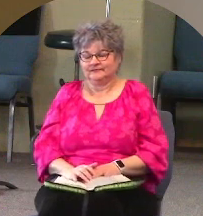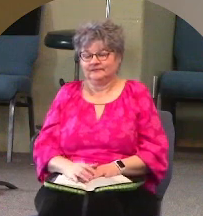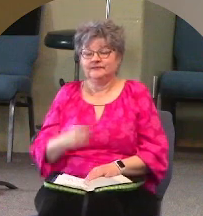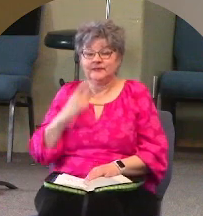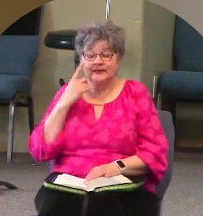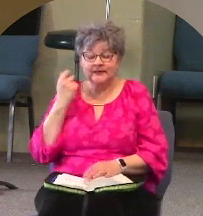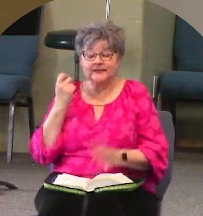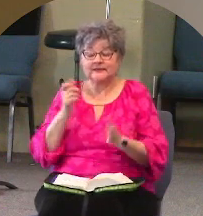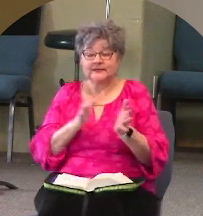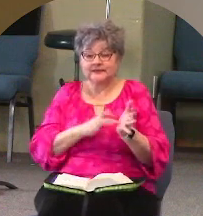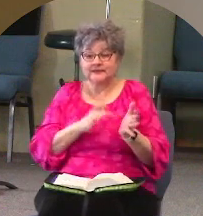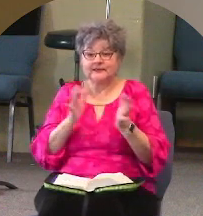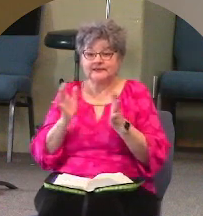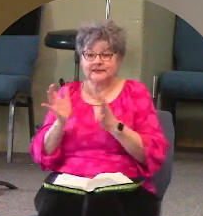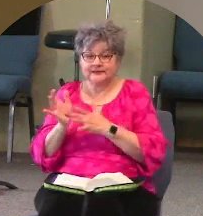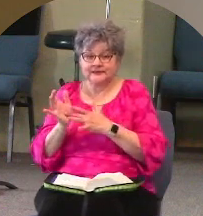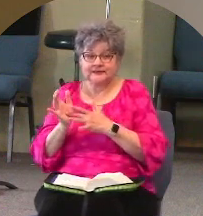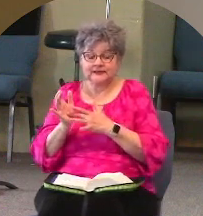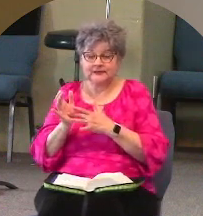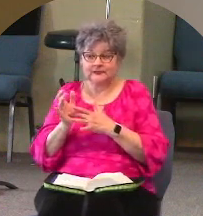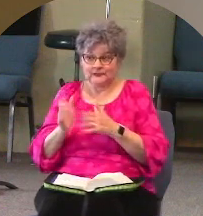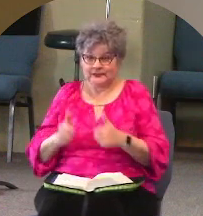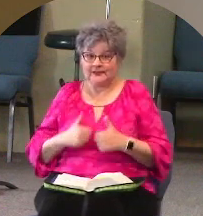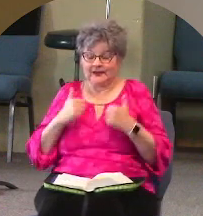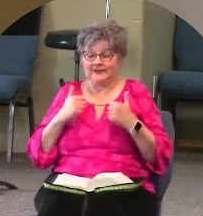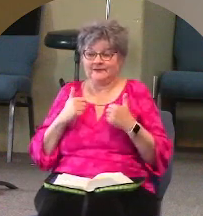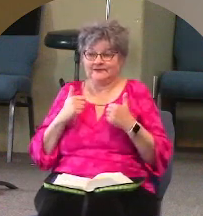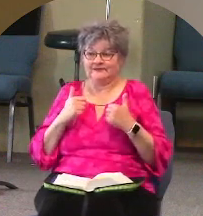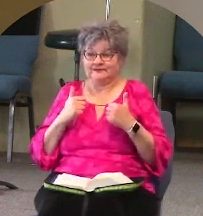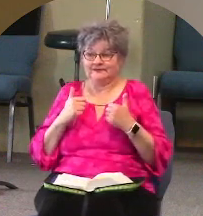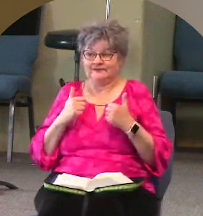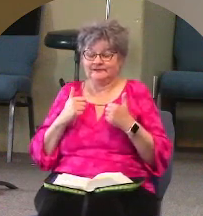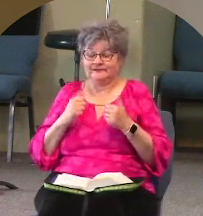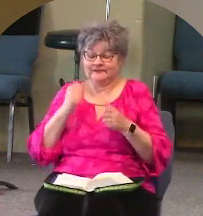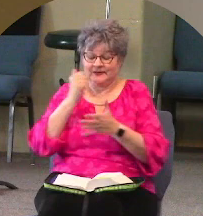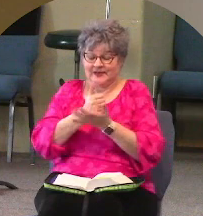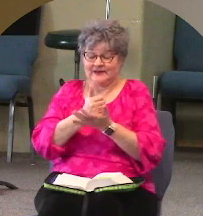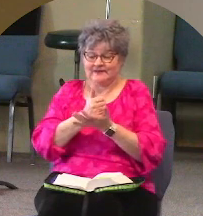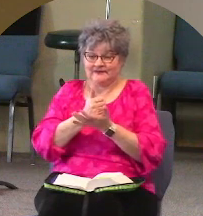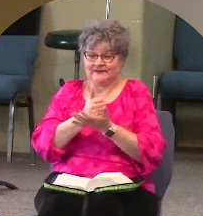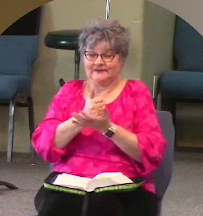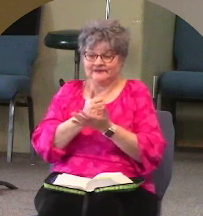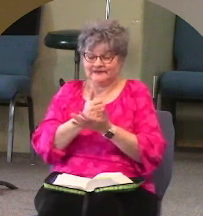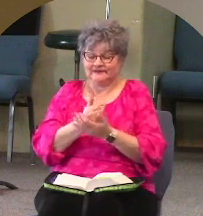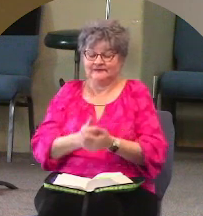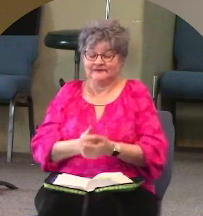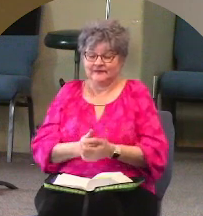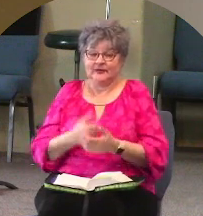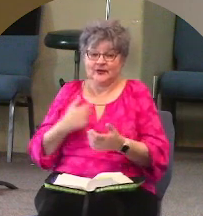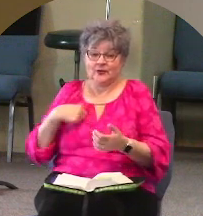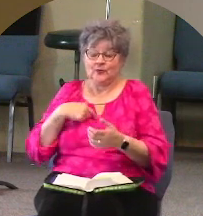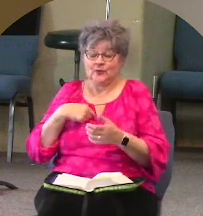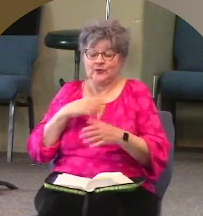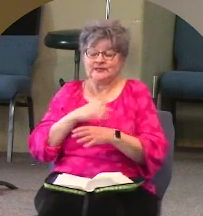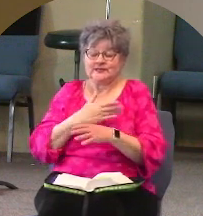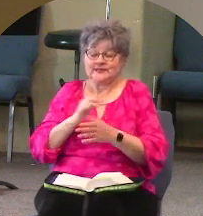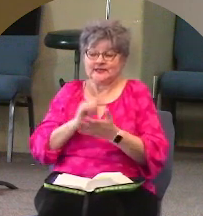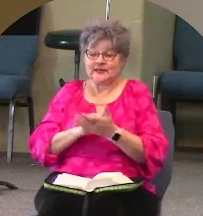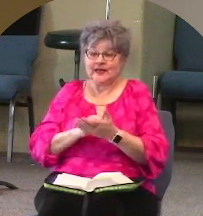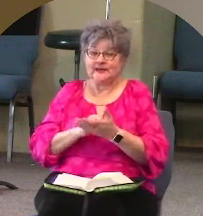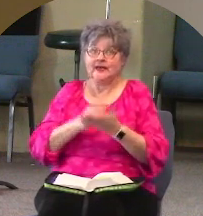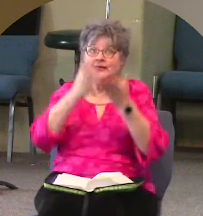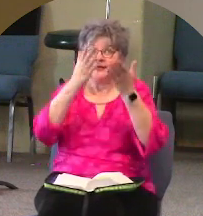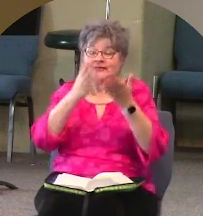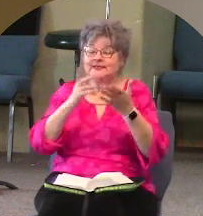because Jesus was alive. Amen? We sing that song. He's